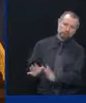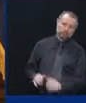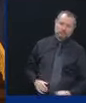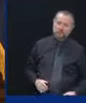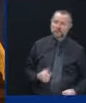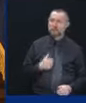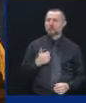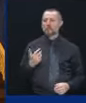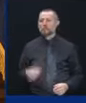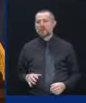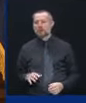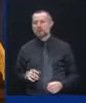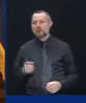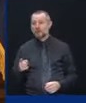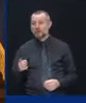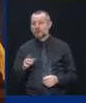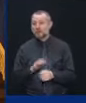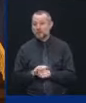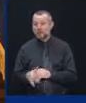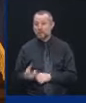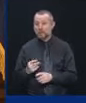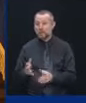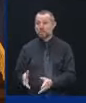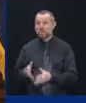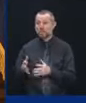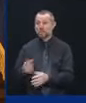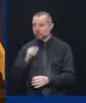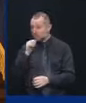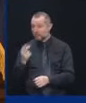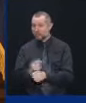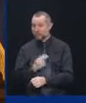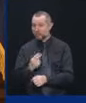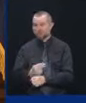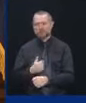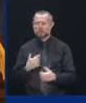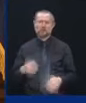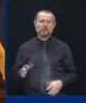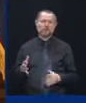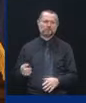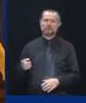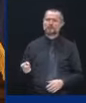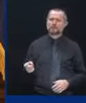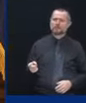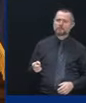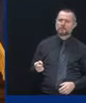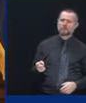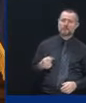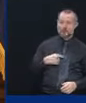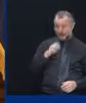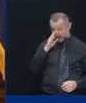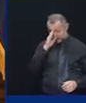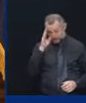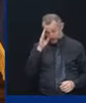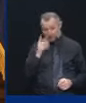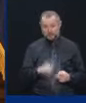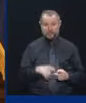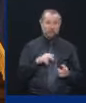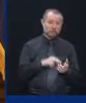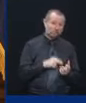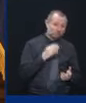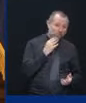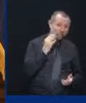allocate more than we're needing. That's true on the hospital program, that's true on the nursing home